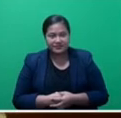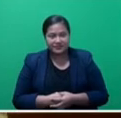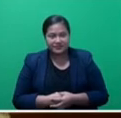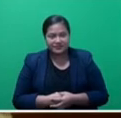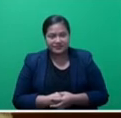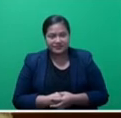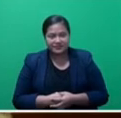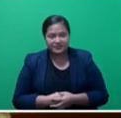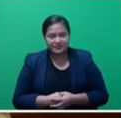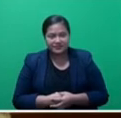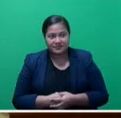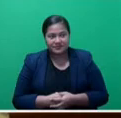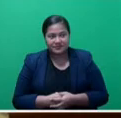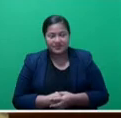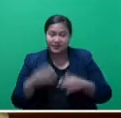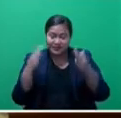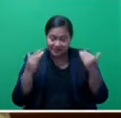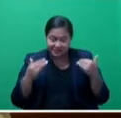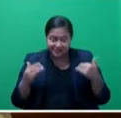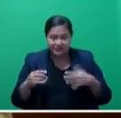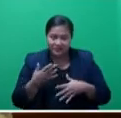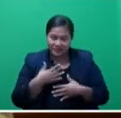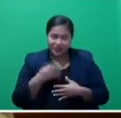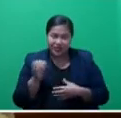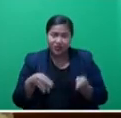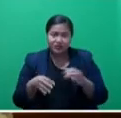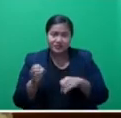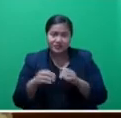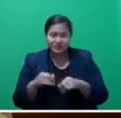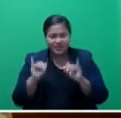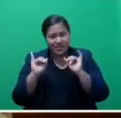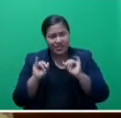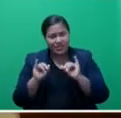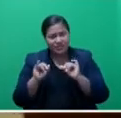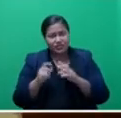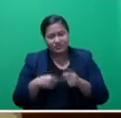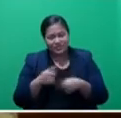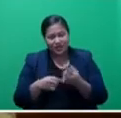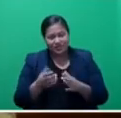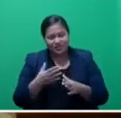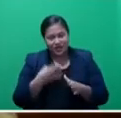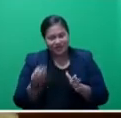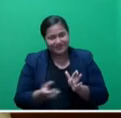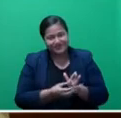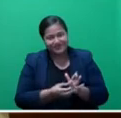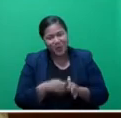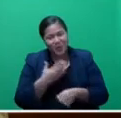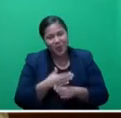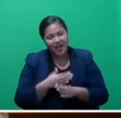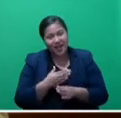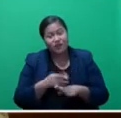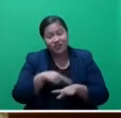I will confine my contribution in this debate to mainly issues pertaining to my portfolio as Senior Minister for Regional Development and